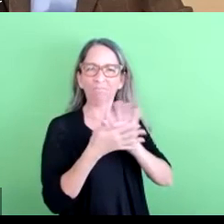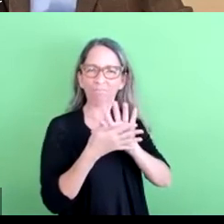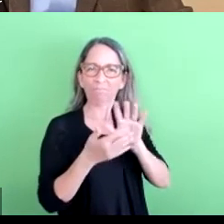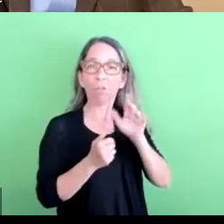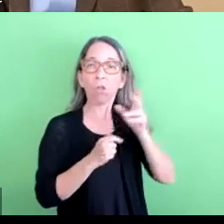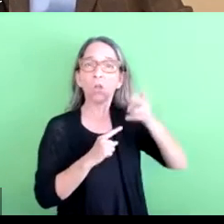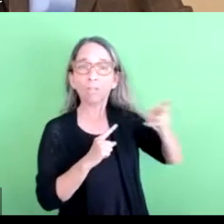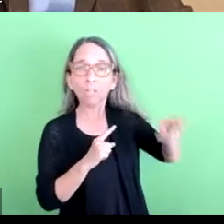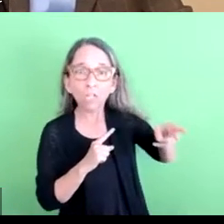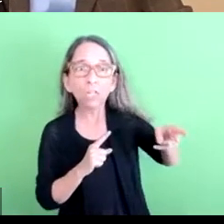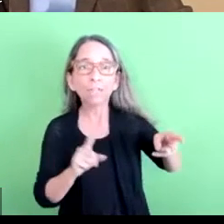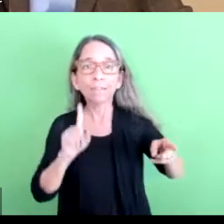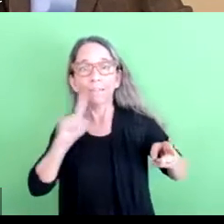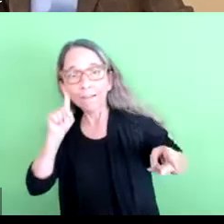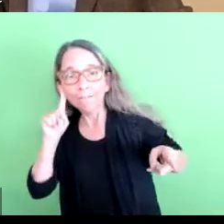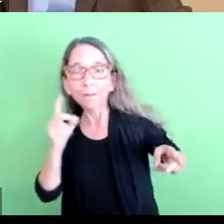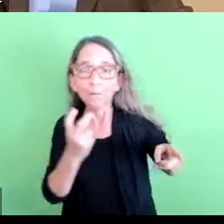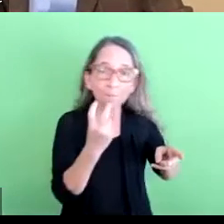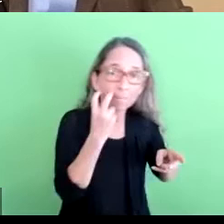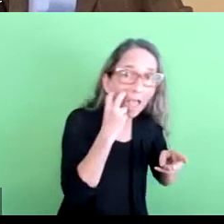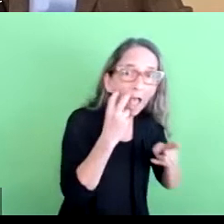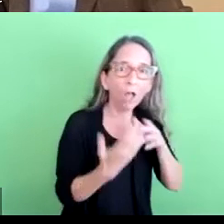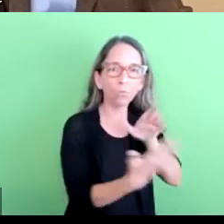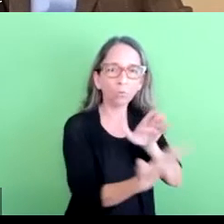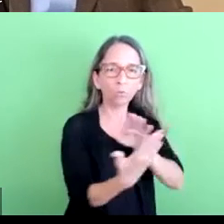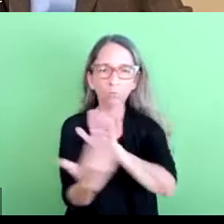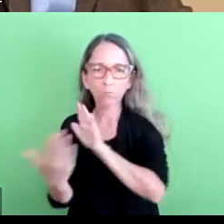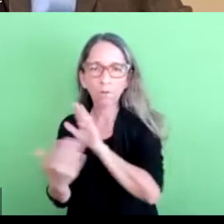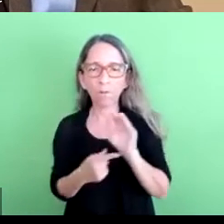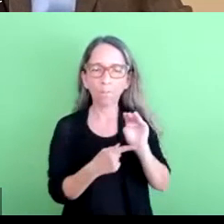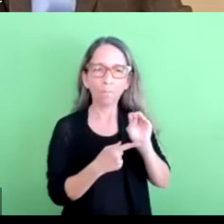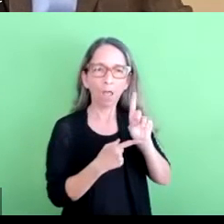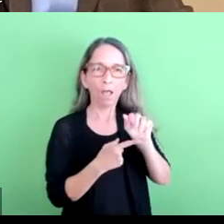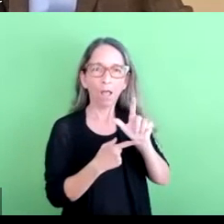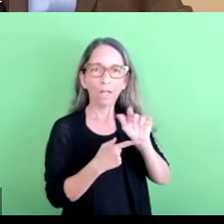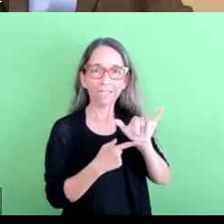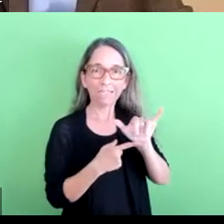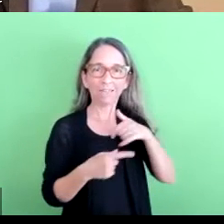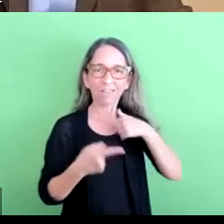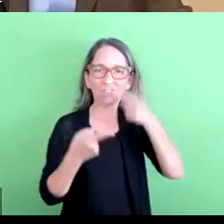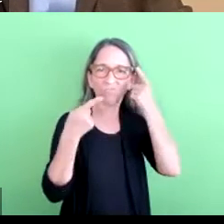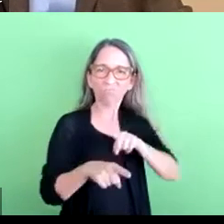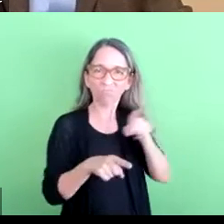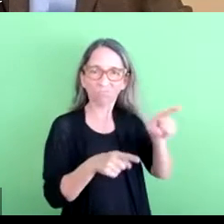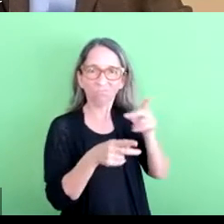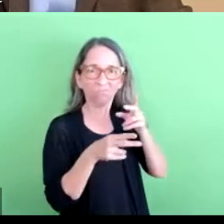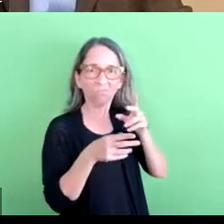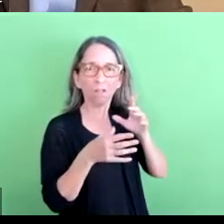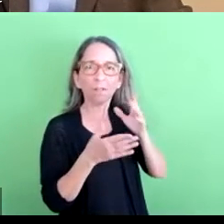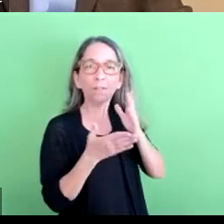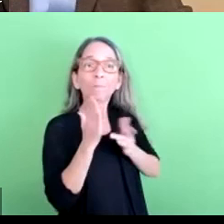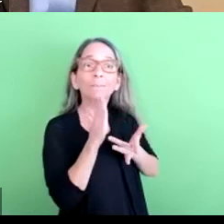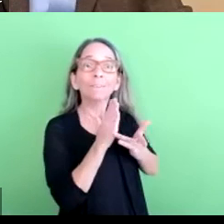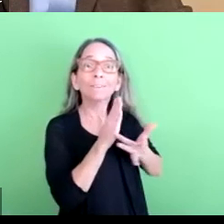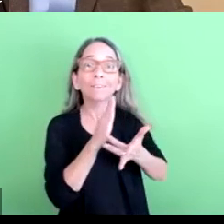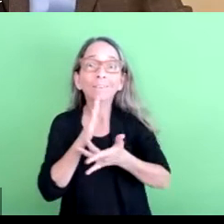they need to communicate from. And I was going to, again, say what you said, which is some of that technology will be on the provider end, and some of